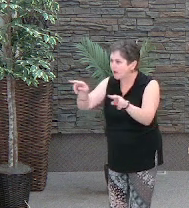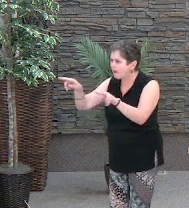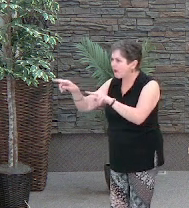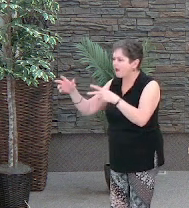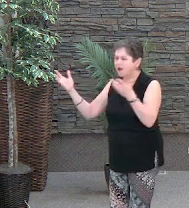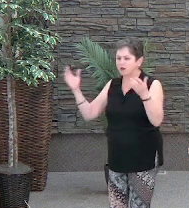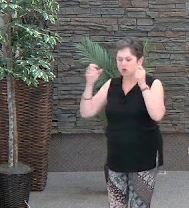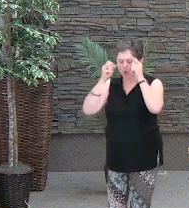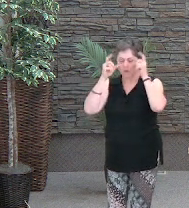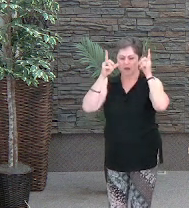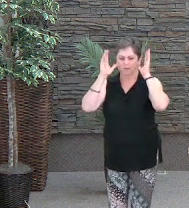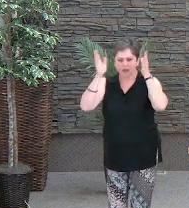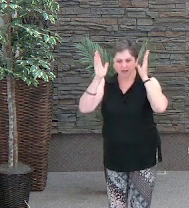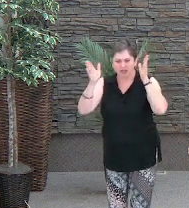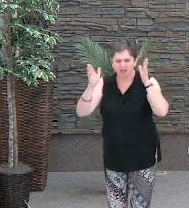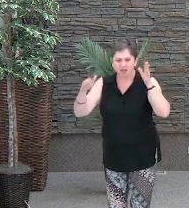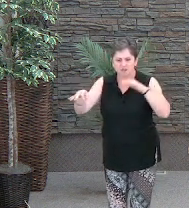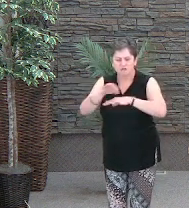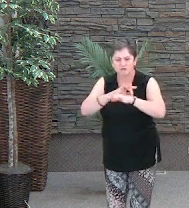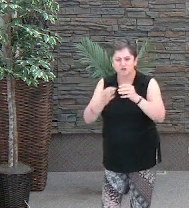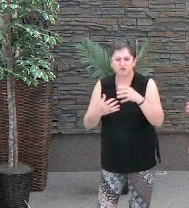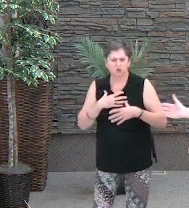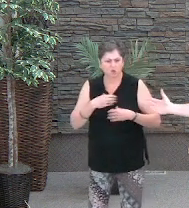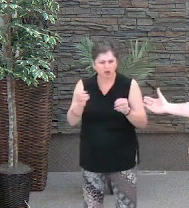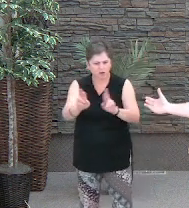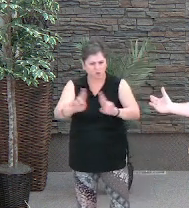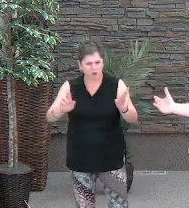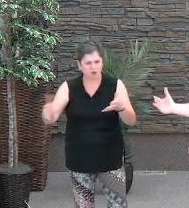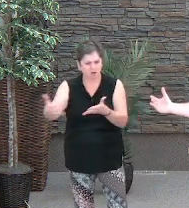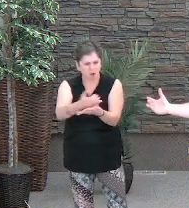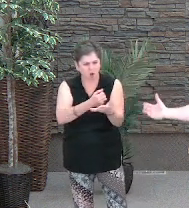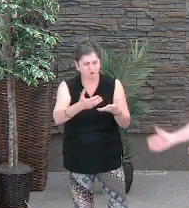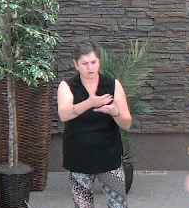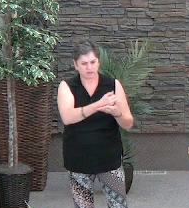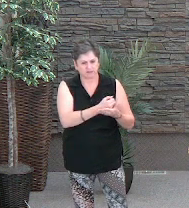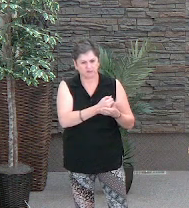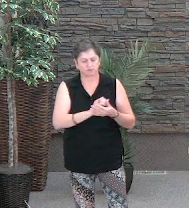around. Open your eyes. The fields are white unto harvest.